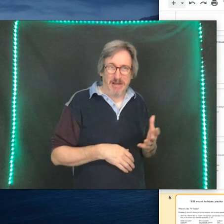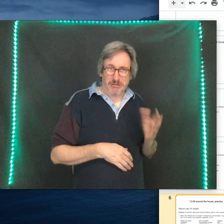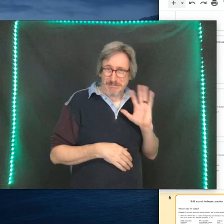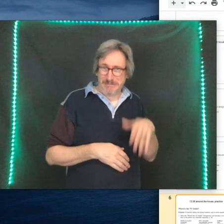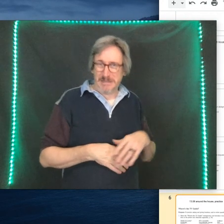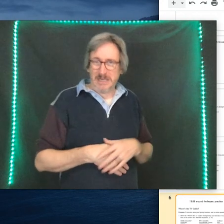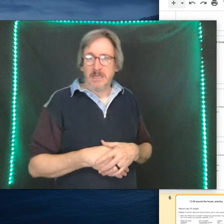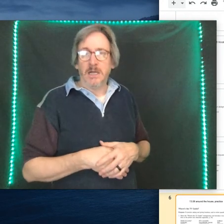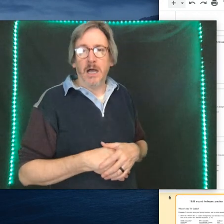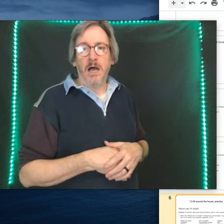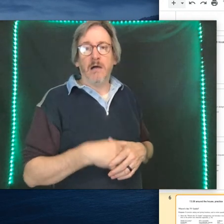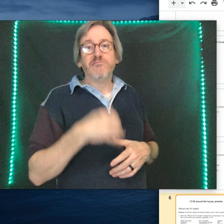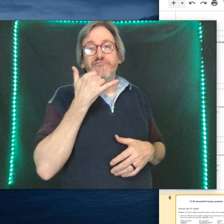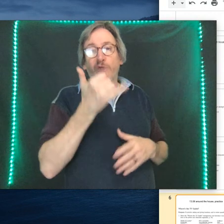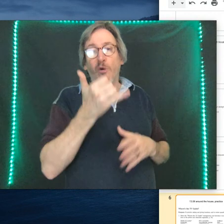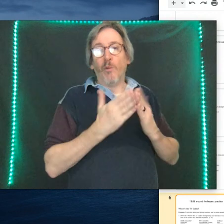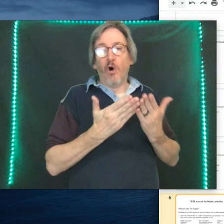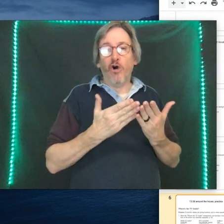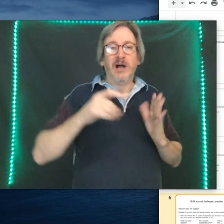Whatever.